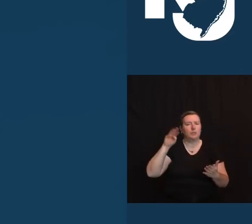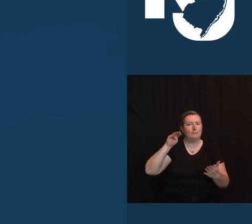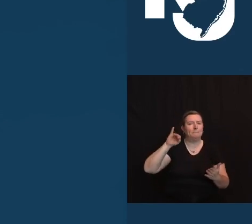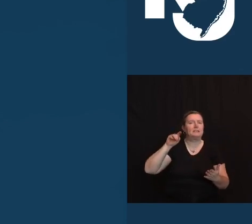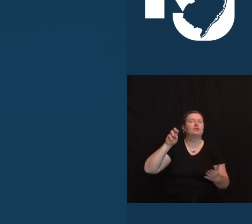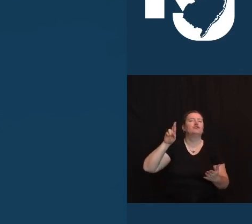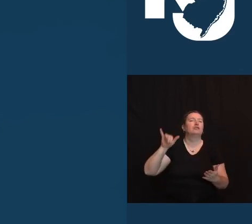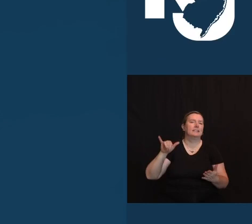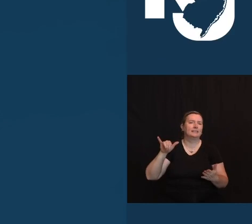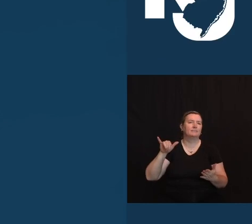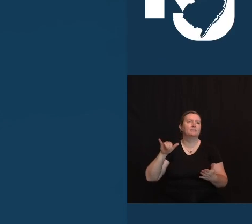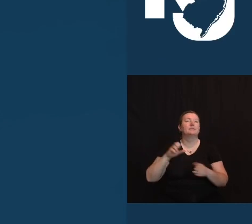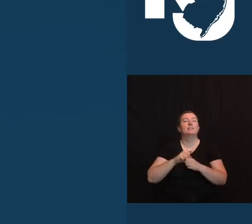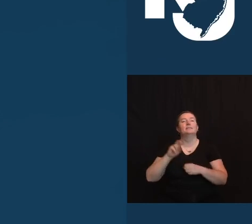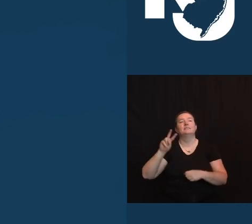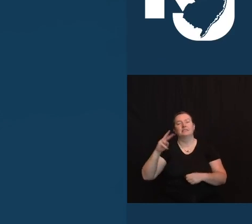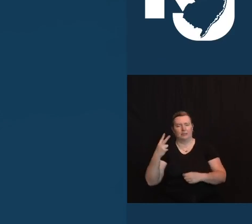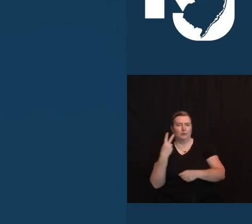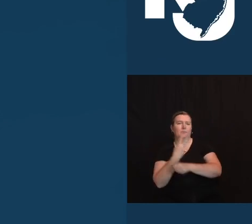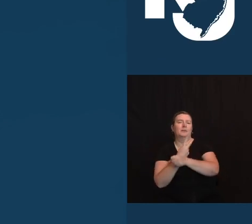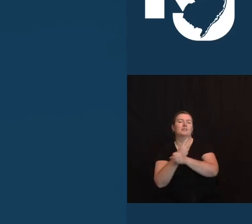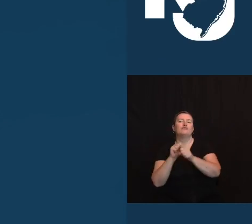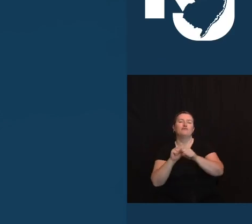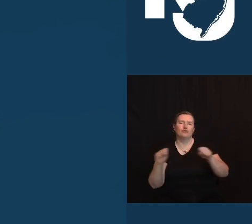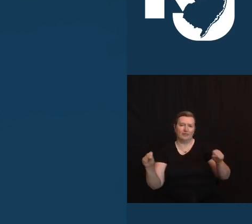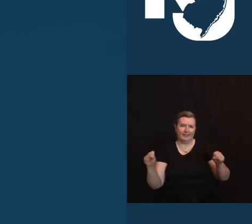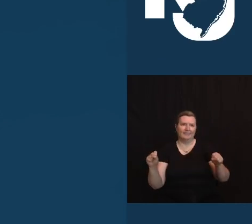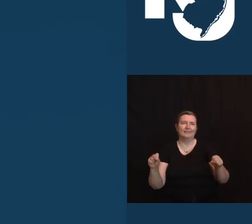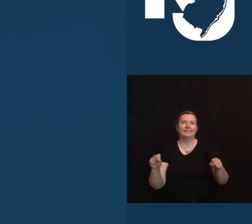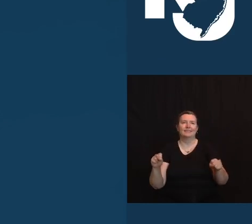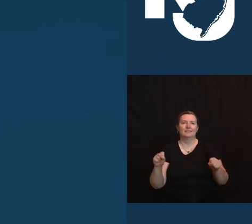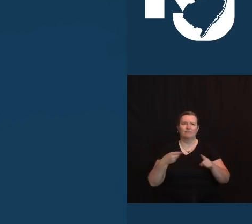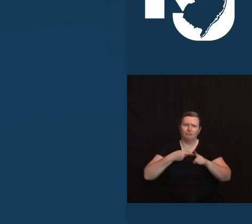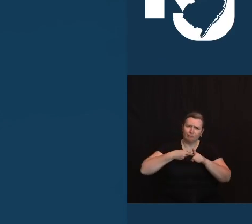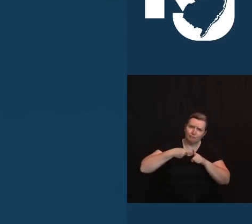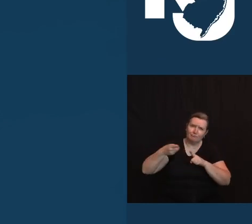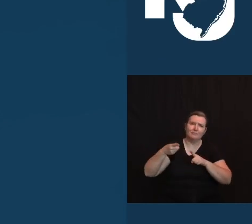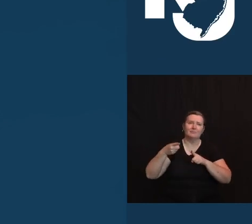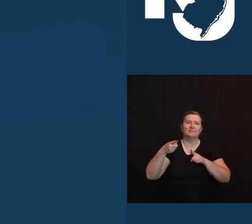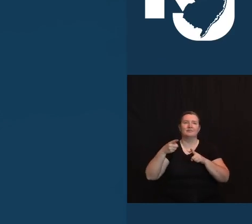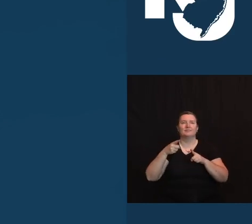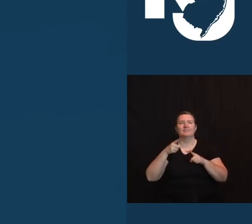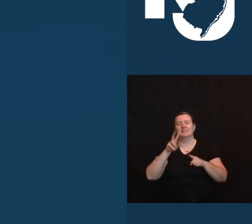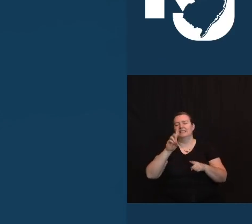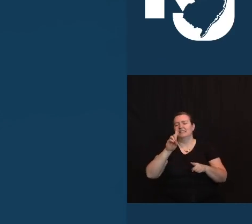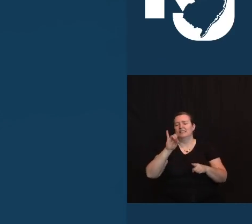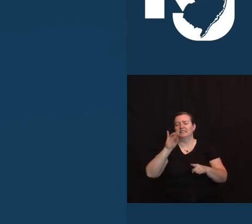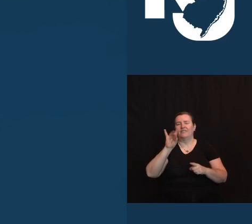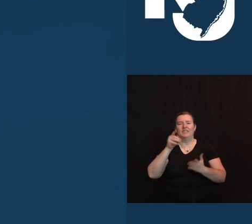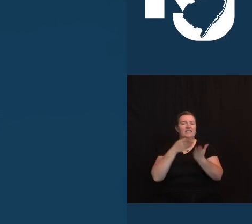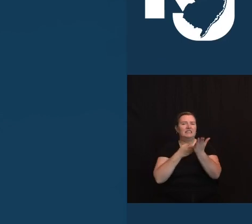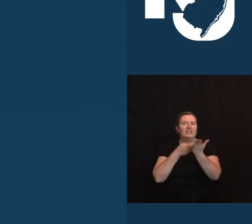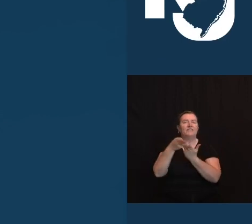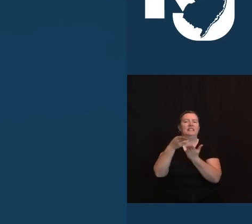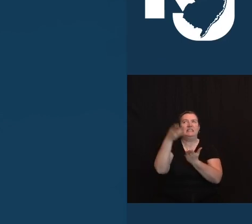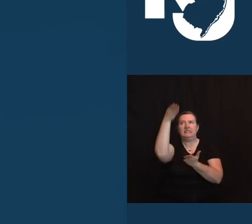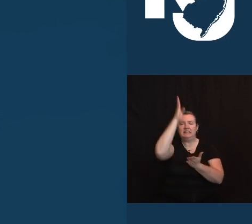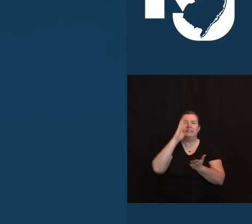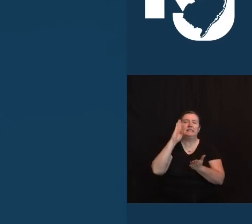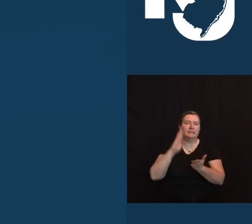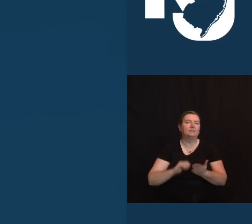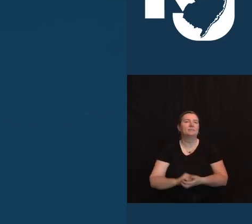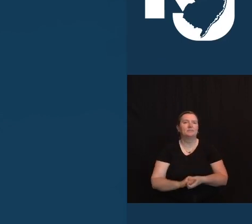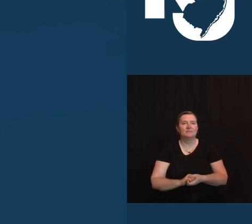master's degree, this time in divinity. Sue not only loved music, but she could play multiple instruments, her favorite being